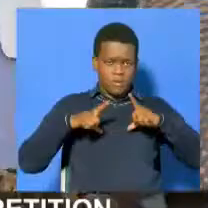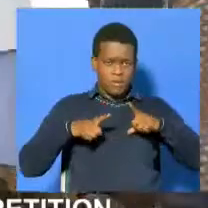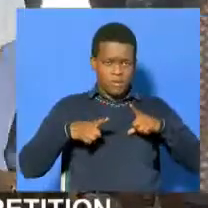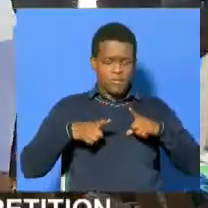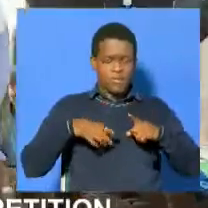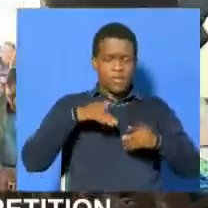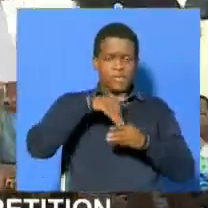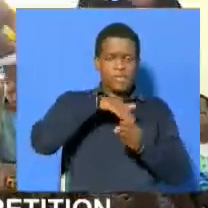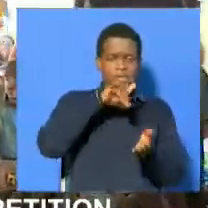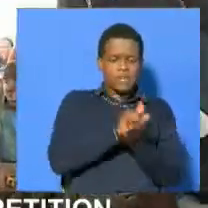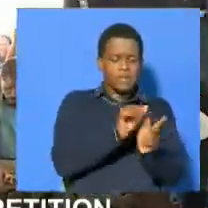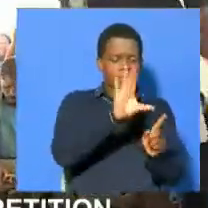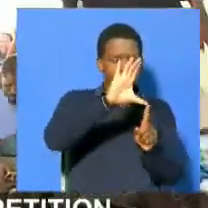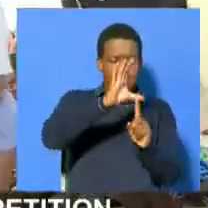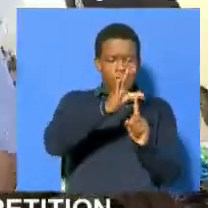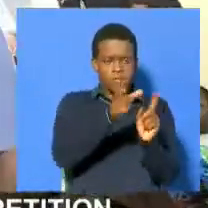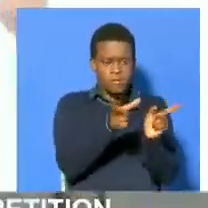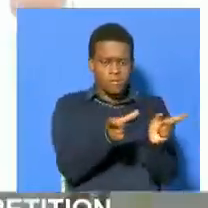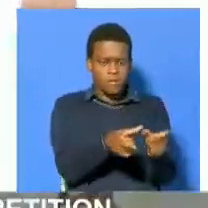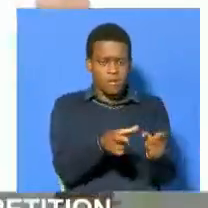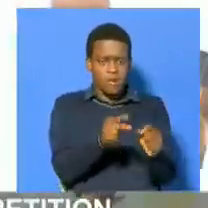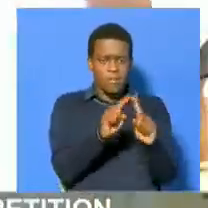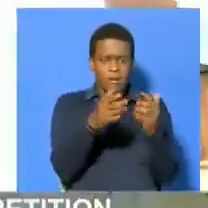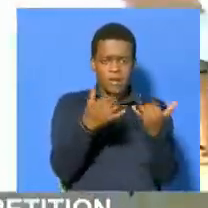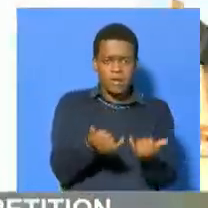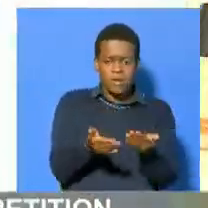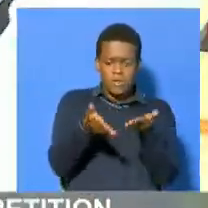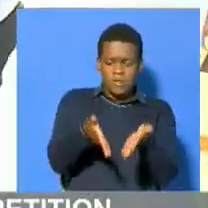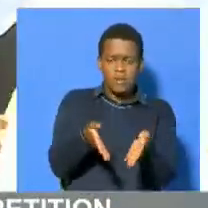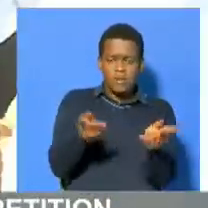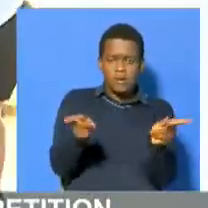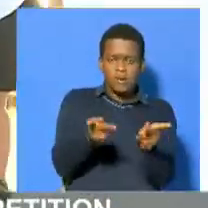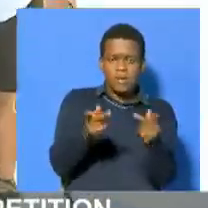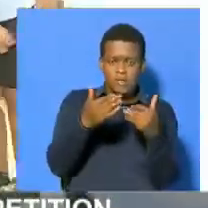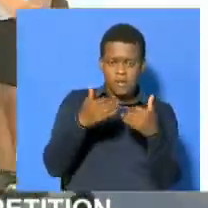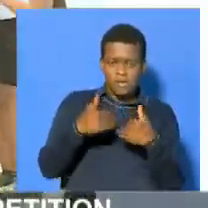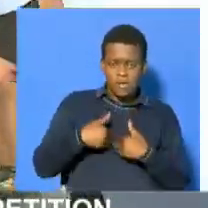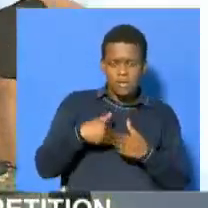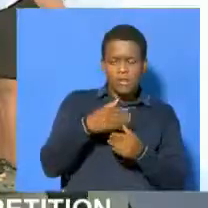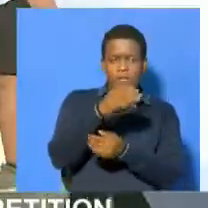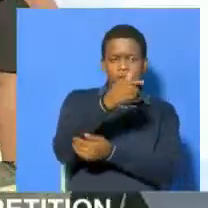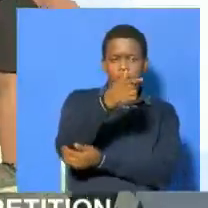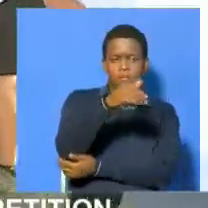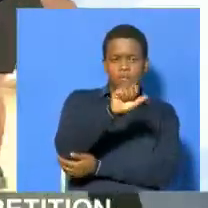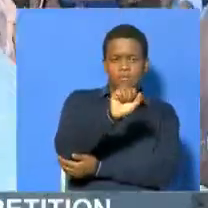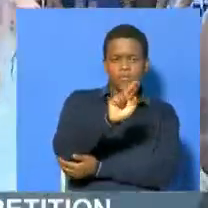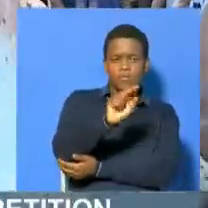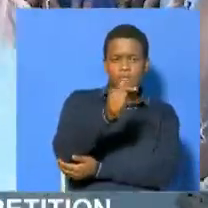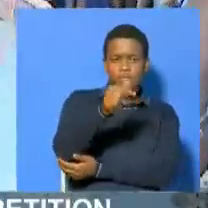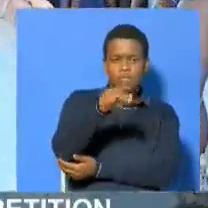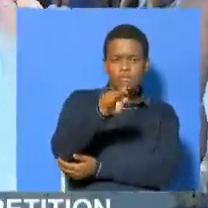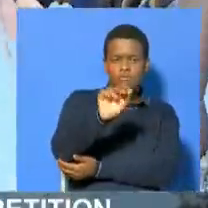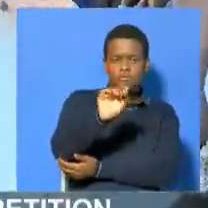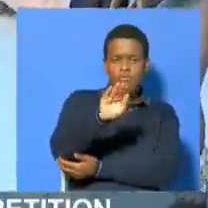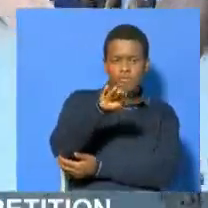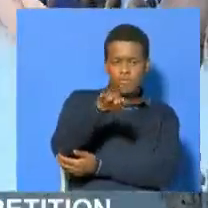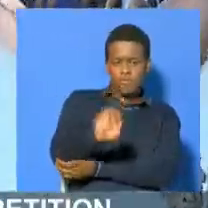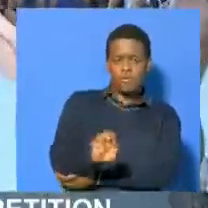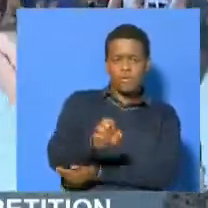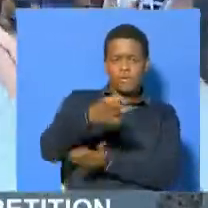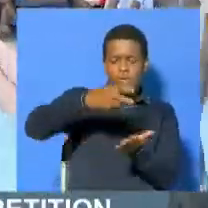tribe. Here in the Khalakhadi region, they pride themselves with Tsutsube, Namastap and Polka dances, amongst others.